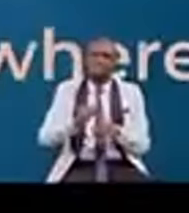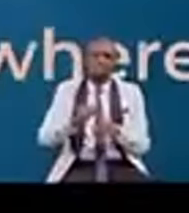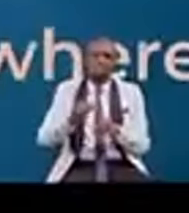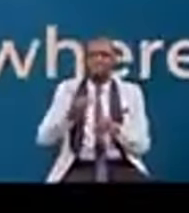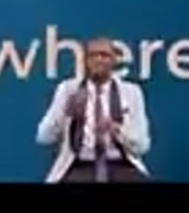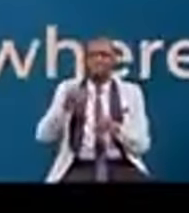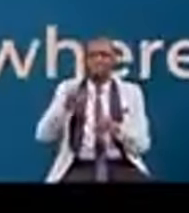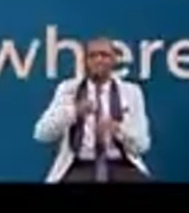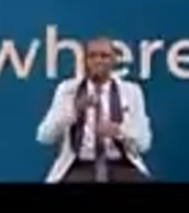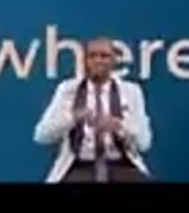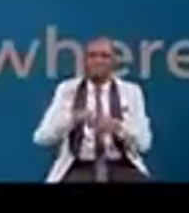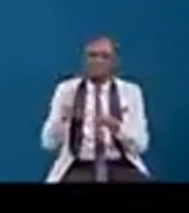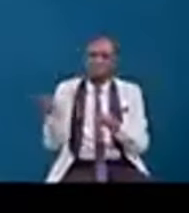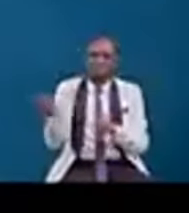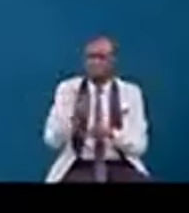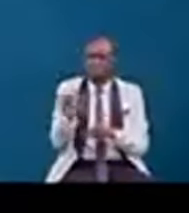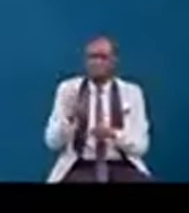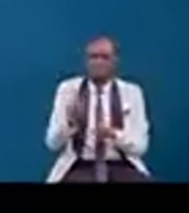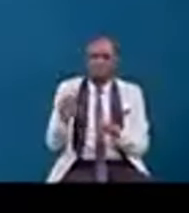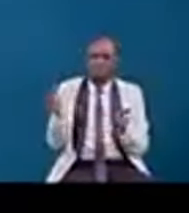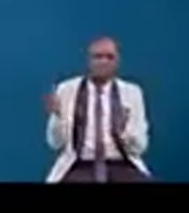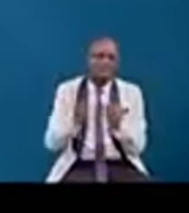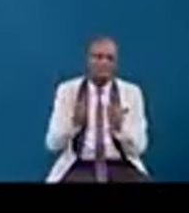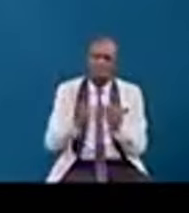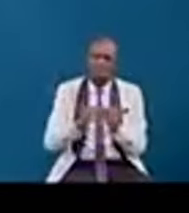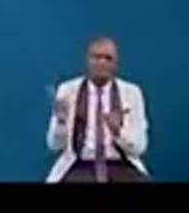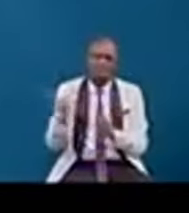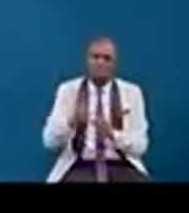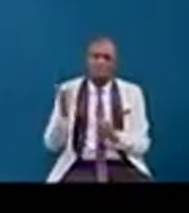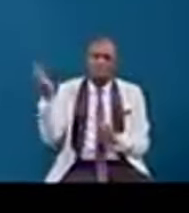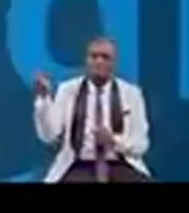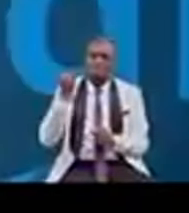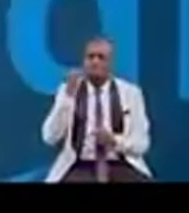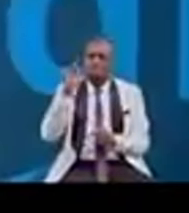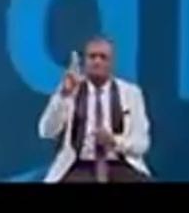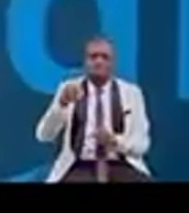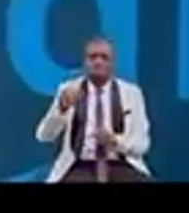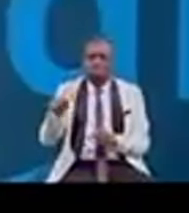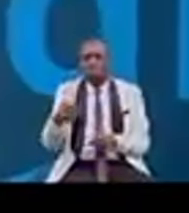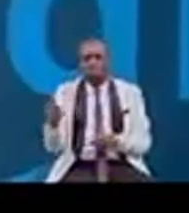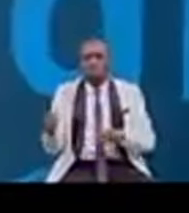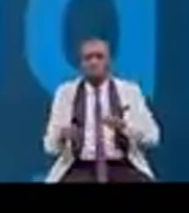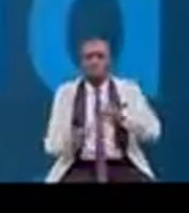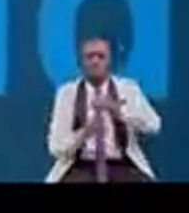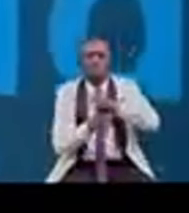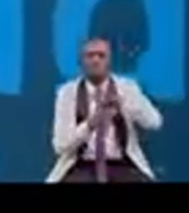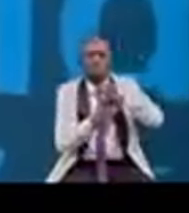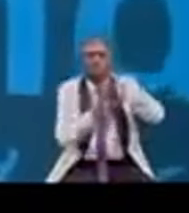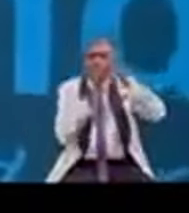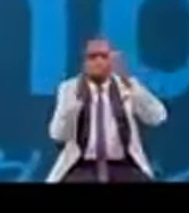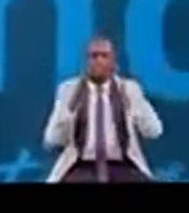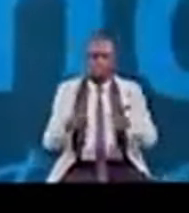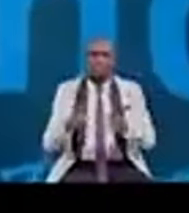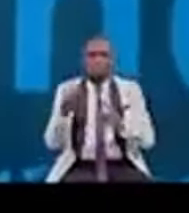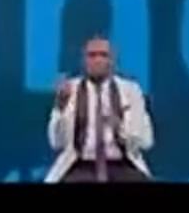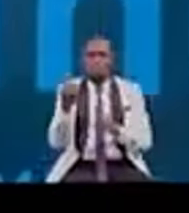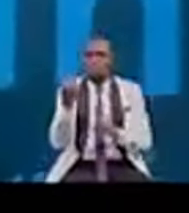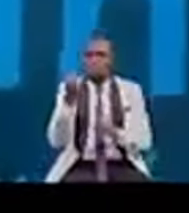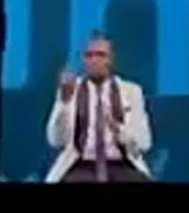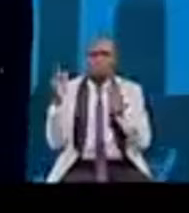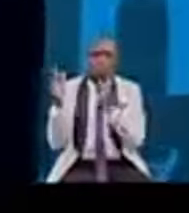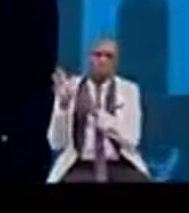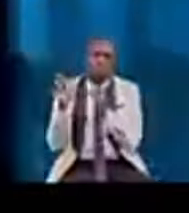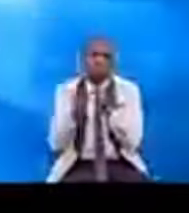oil is the symbol, emblem of the Holy Spirit. It leads them into the truth